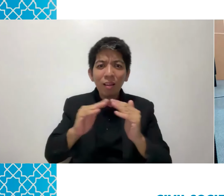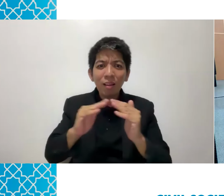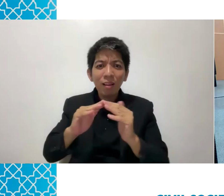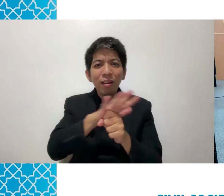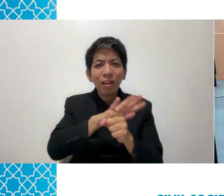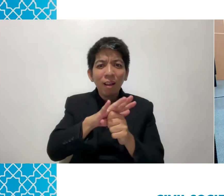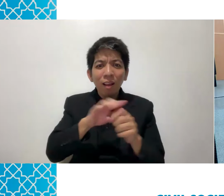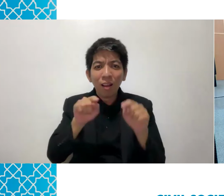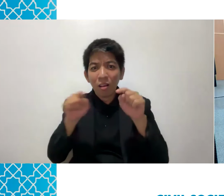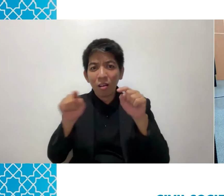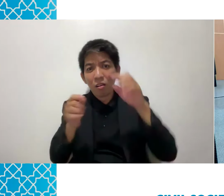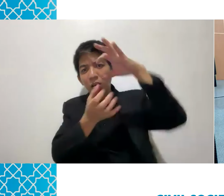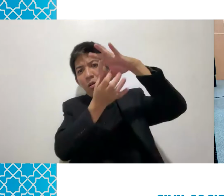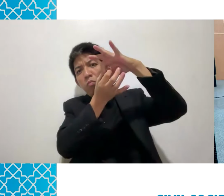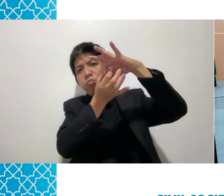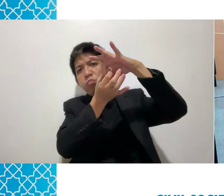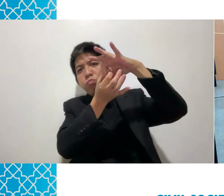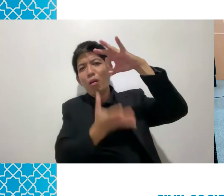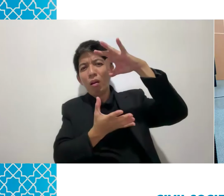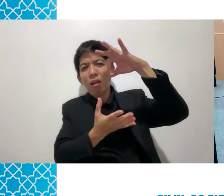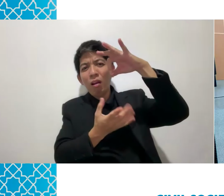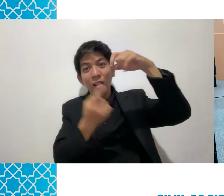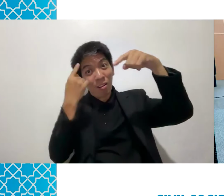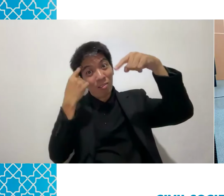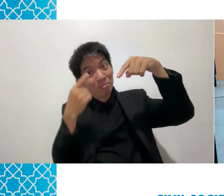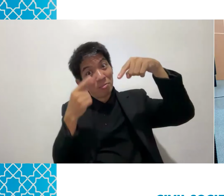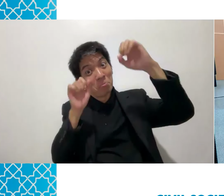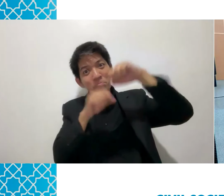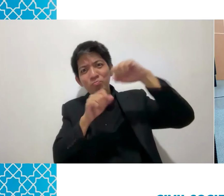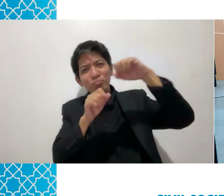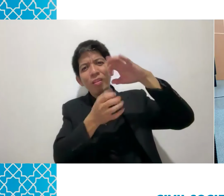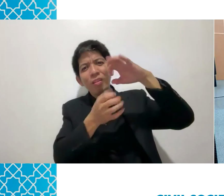varies, and more